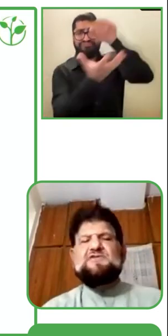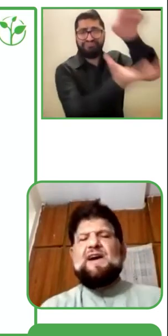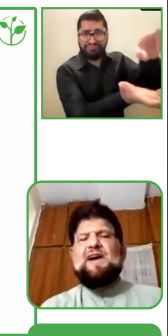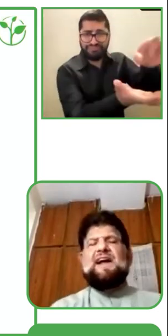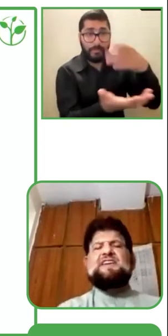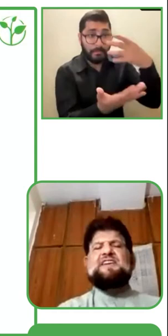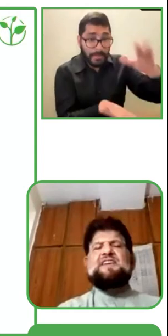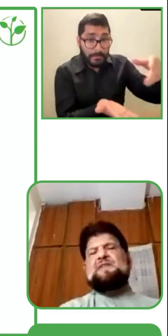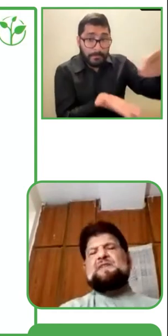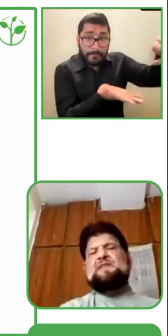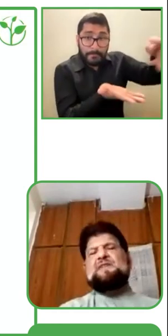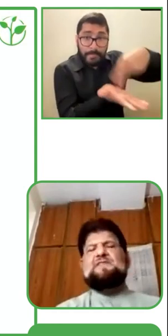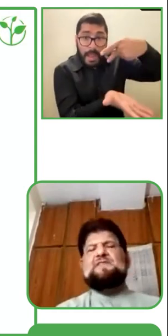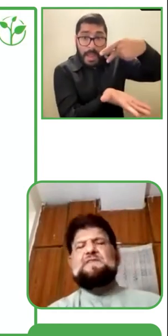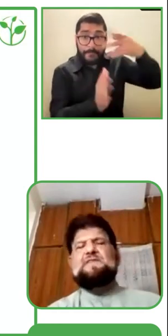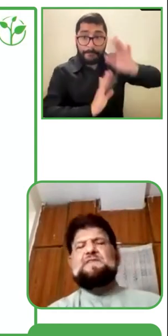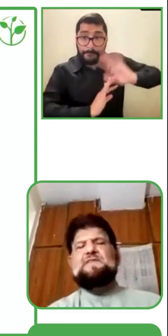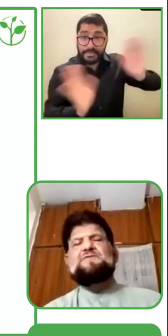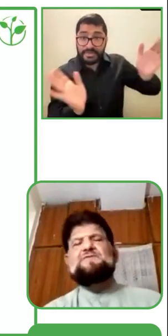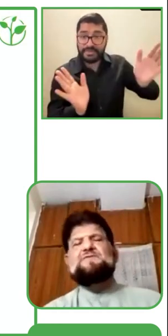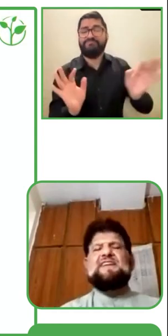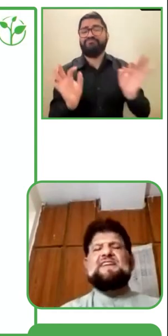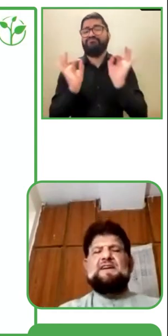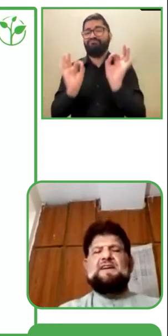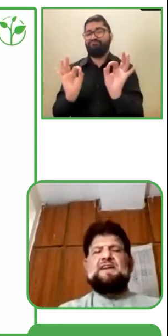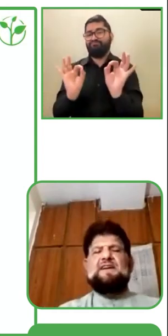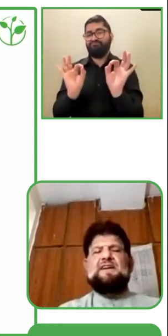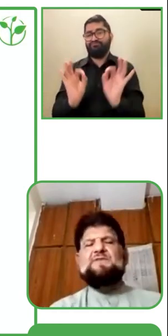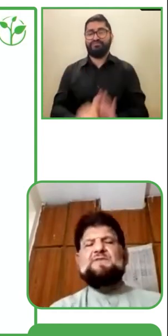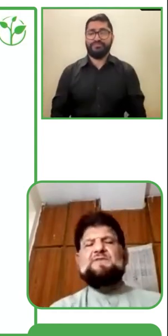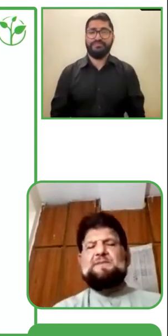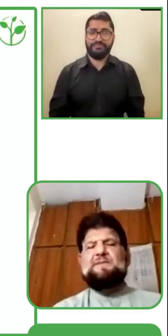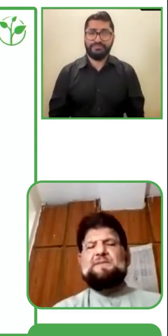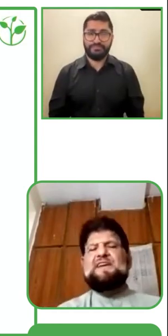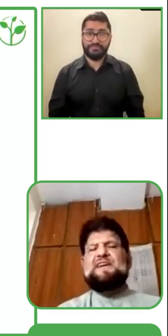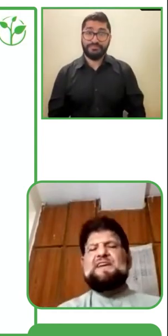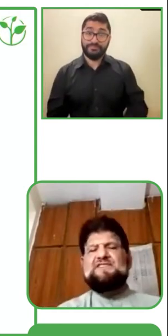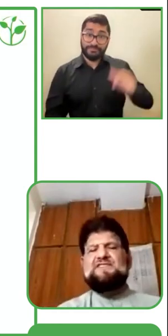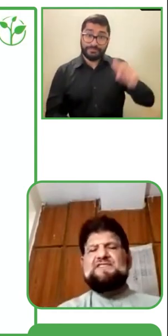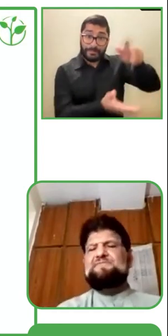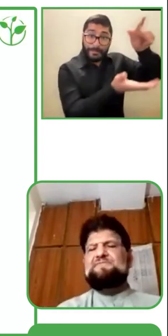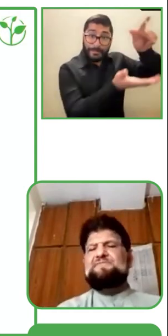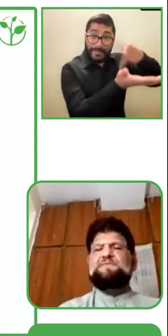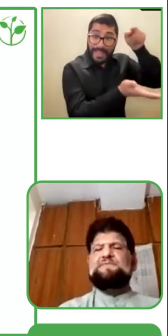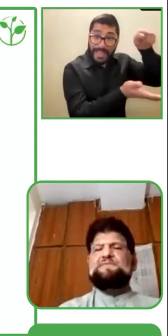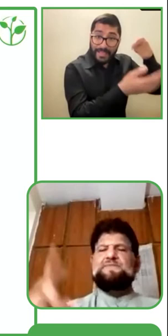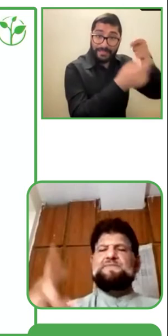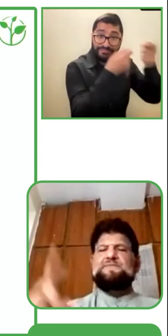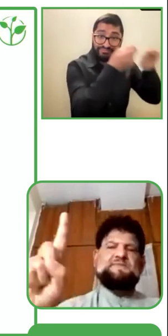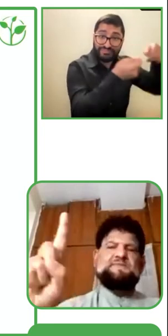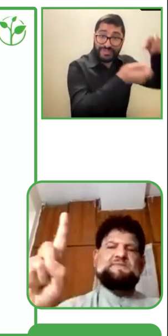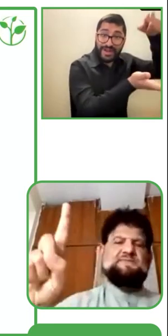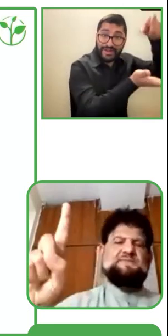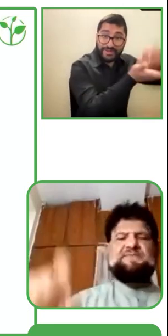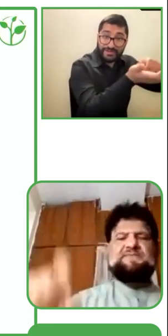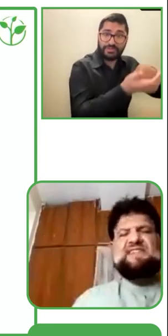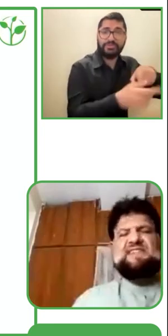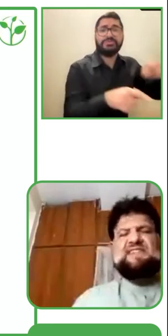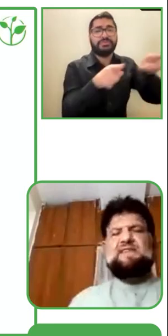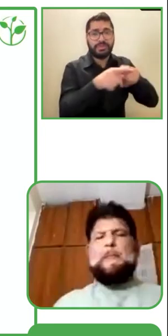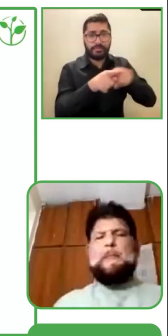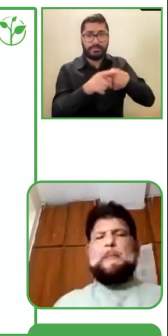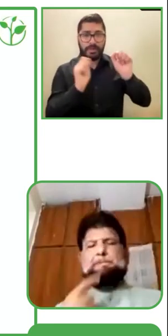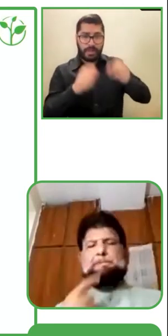a tip of 50 to 100 Afghanis to the disabled messenger.